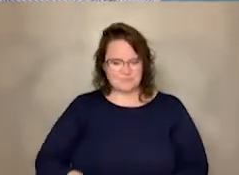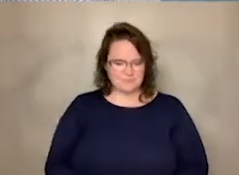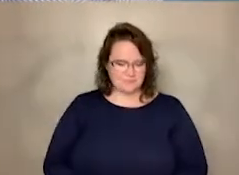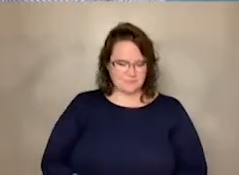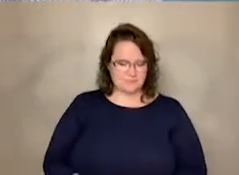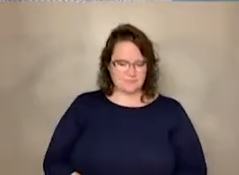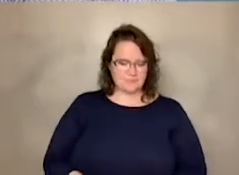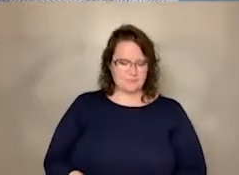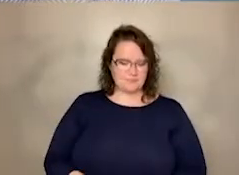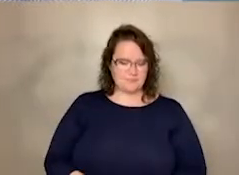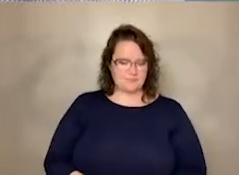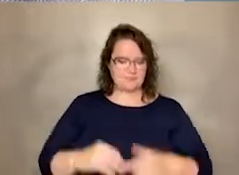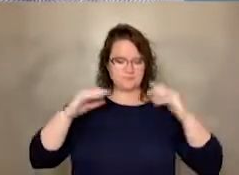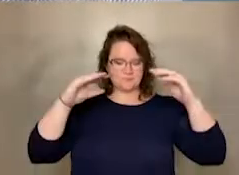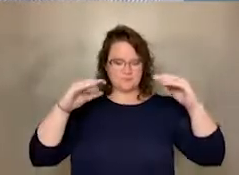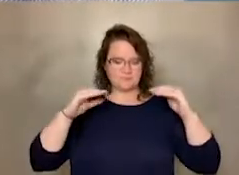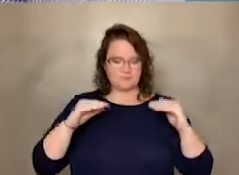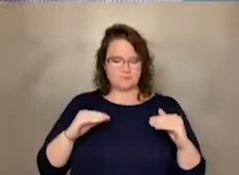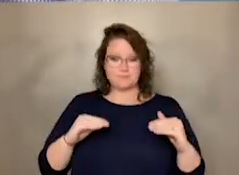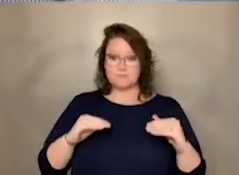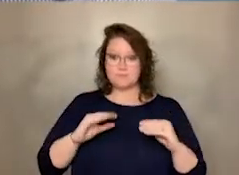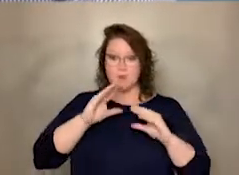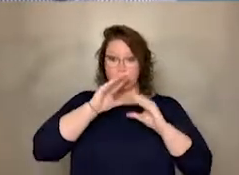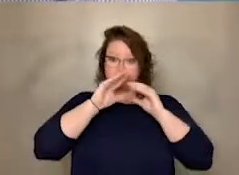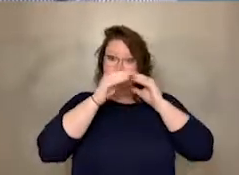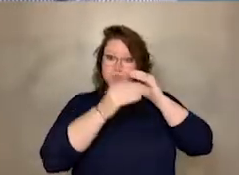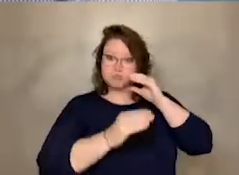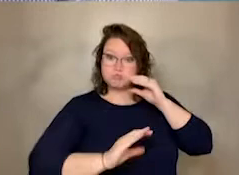We also have a sax,